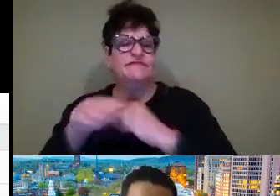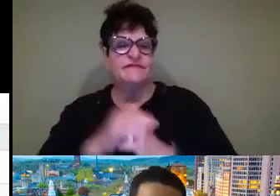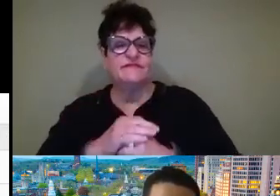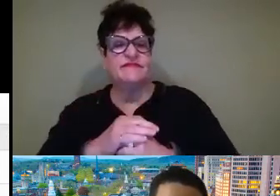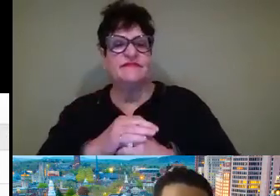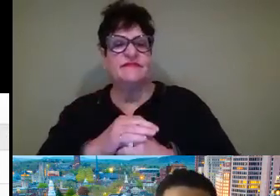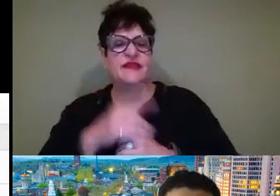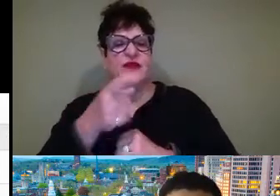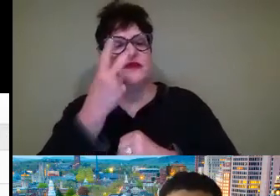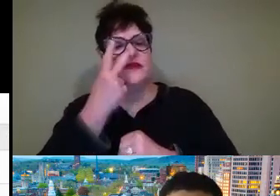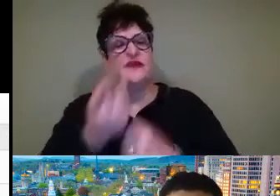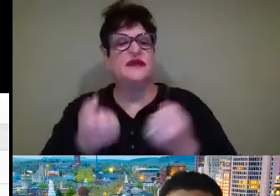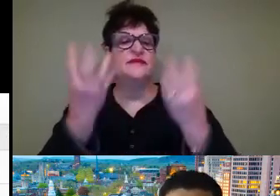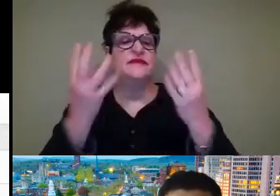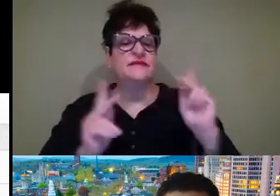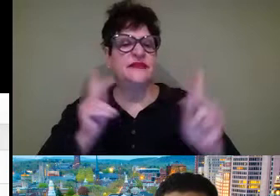And fatalities.